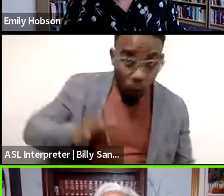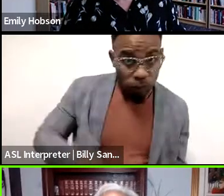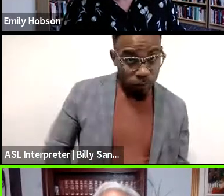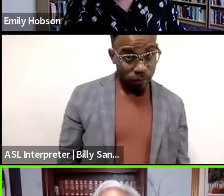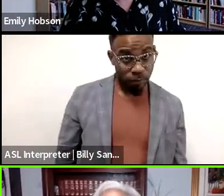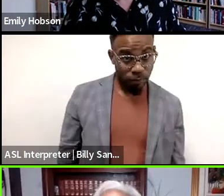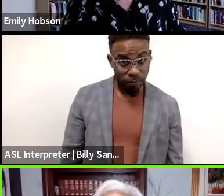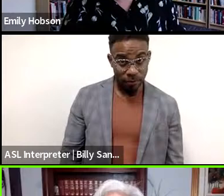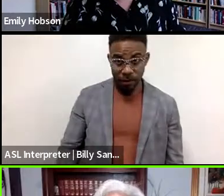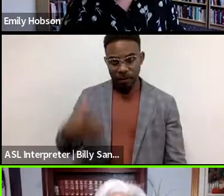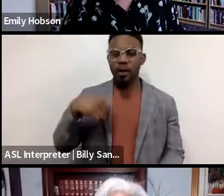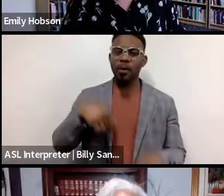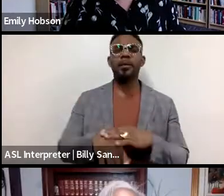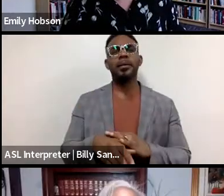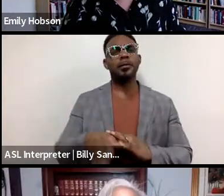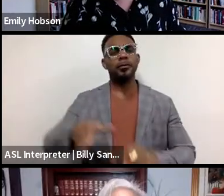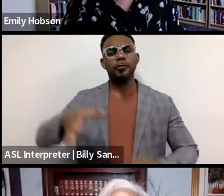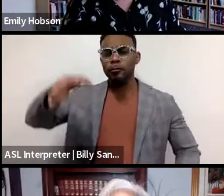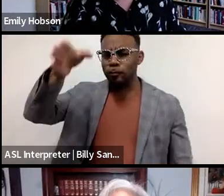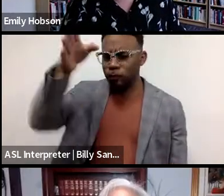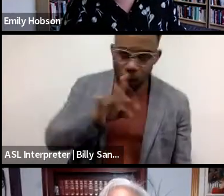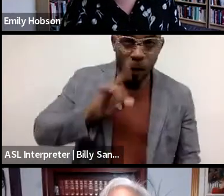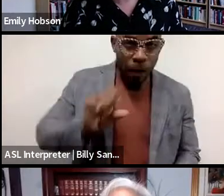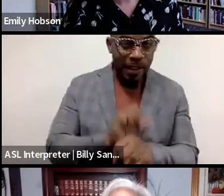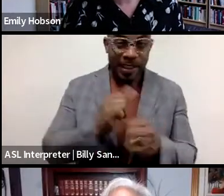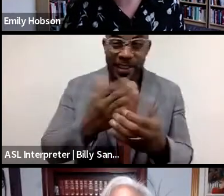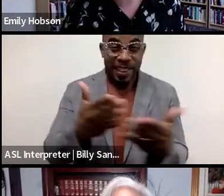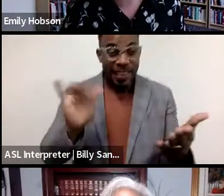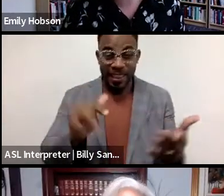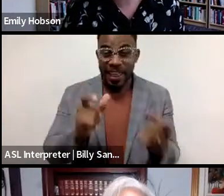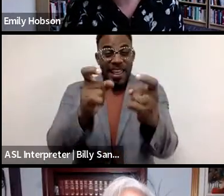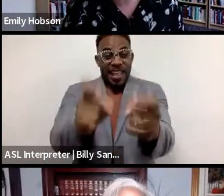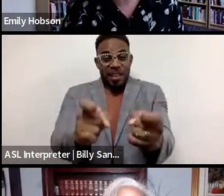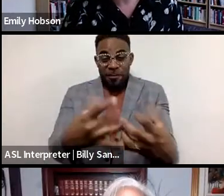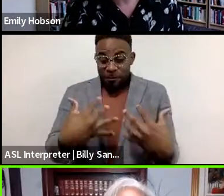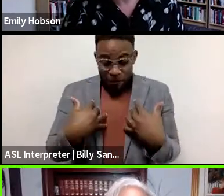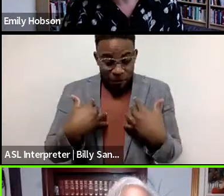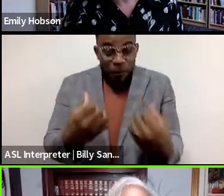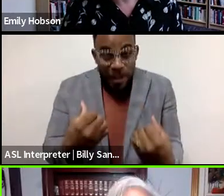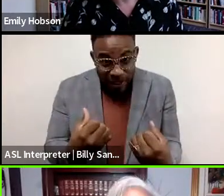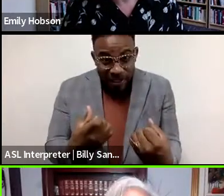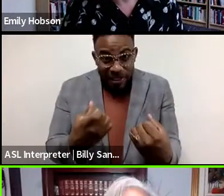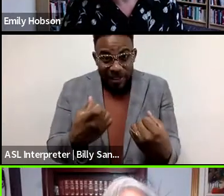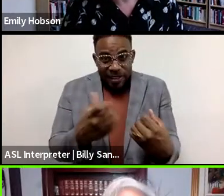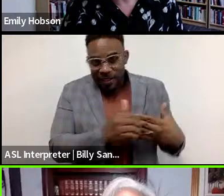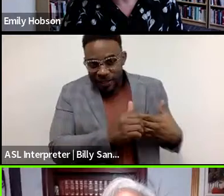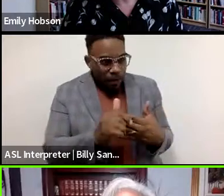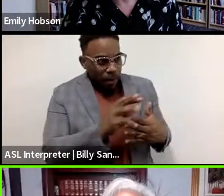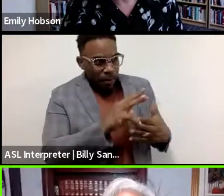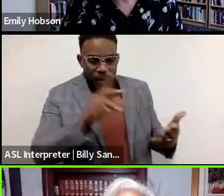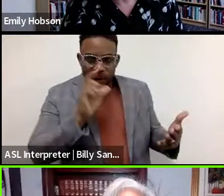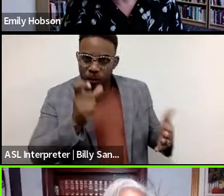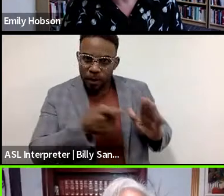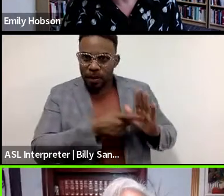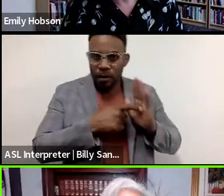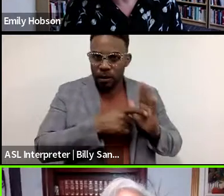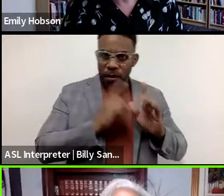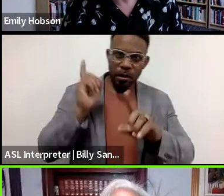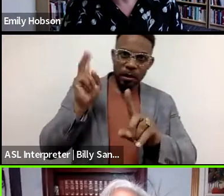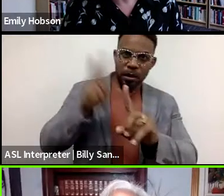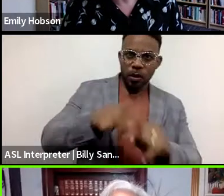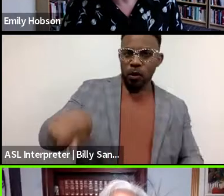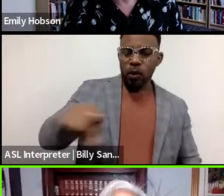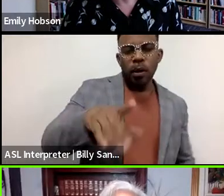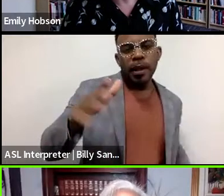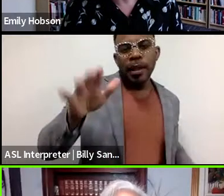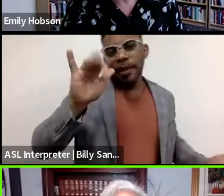because walking in with God is the thing that gives you the strength to take what Mississippi is going to dish out to you.